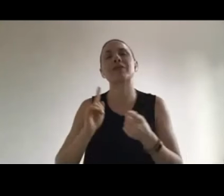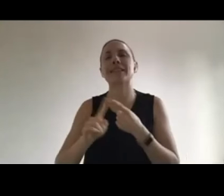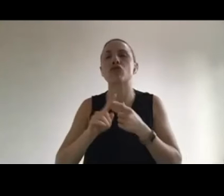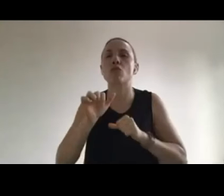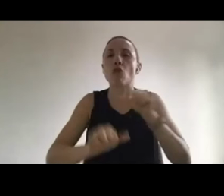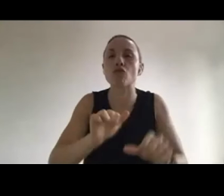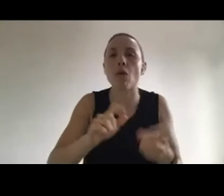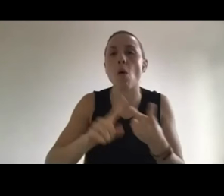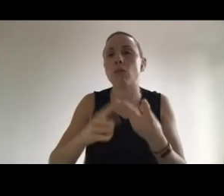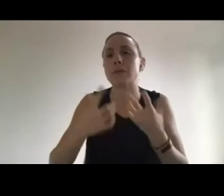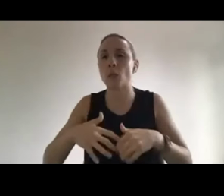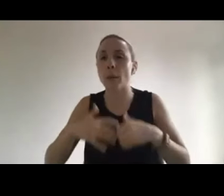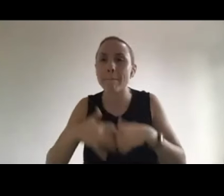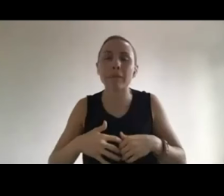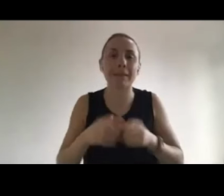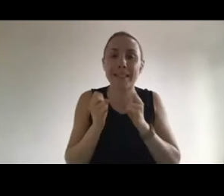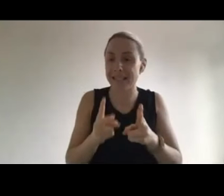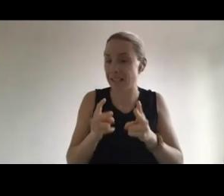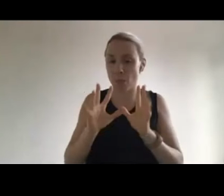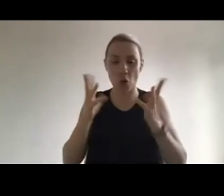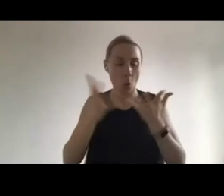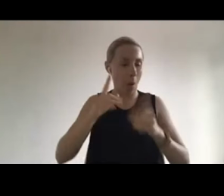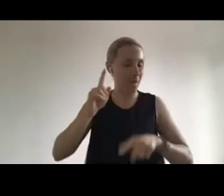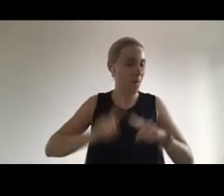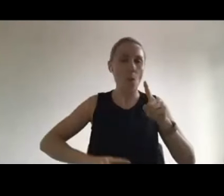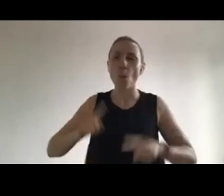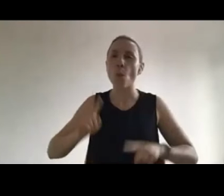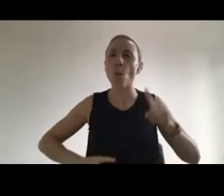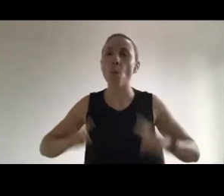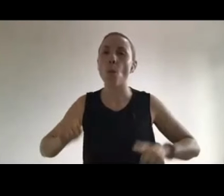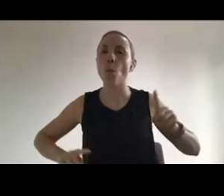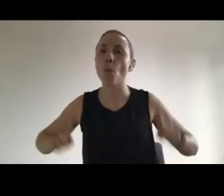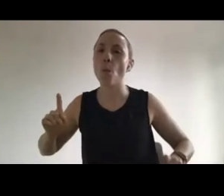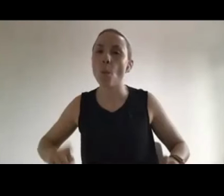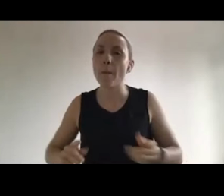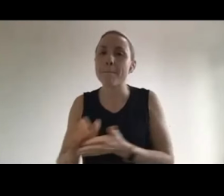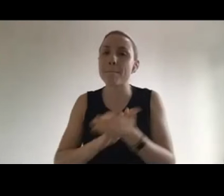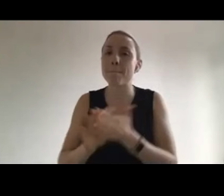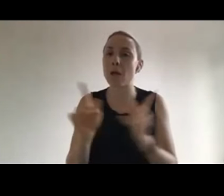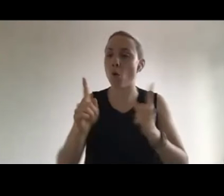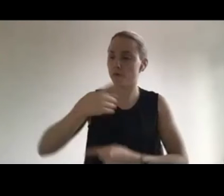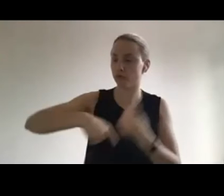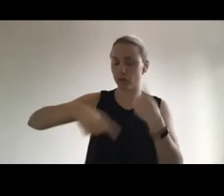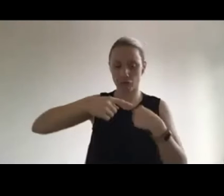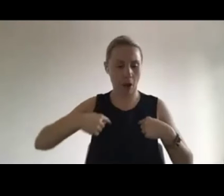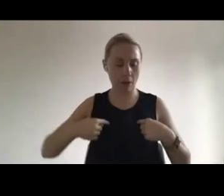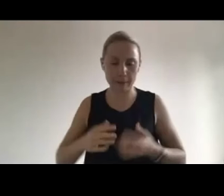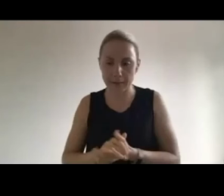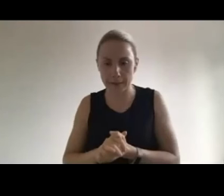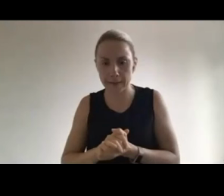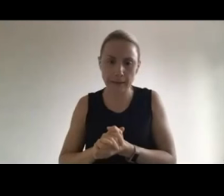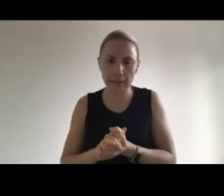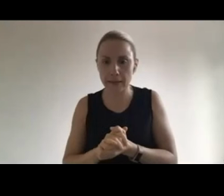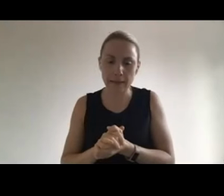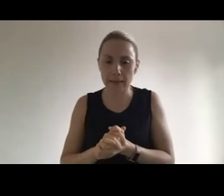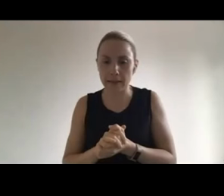systems that are used across the world. And of course, this has an effect on the diagnosis